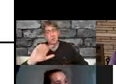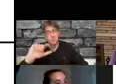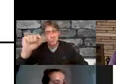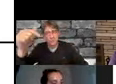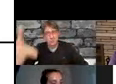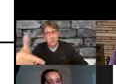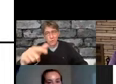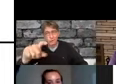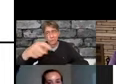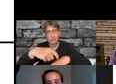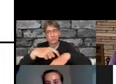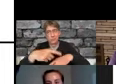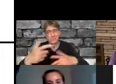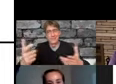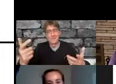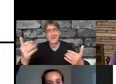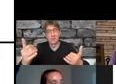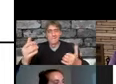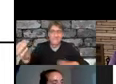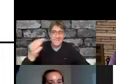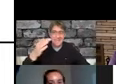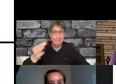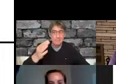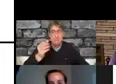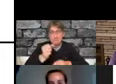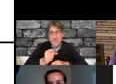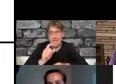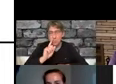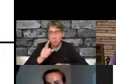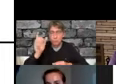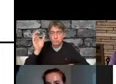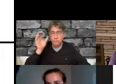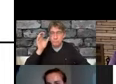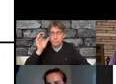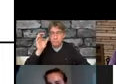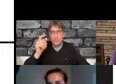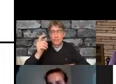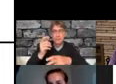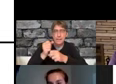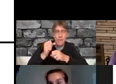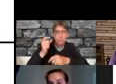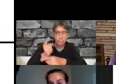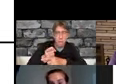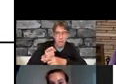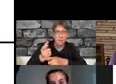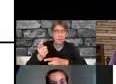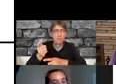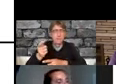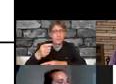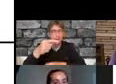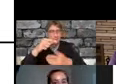right. So listed here are our main public online tools we have available to give feedback on the